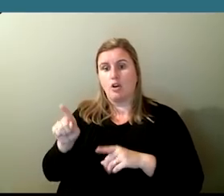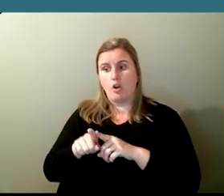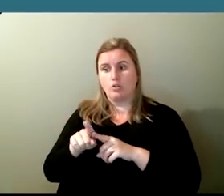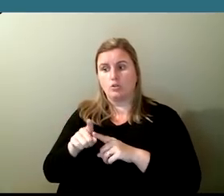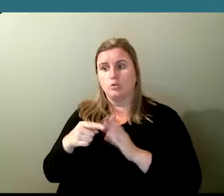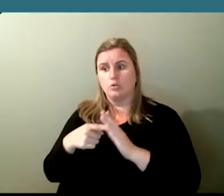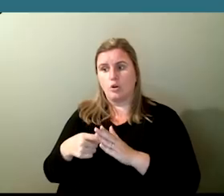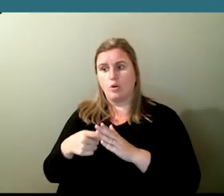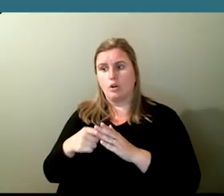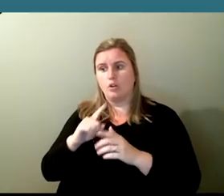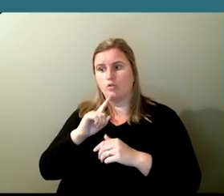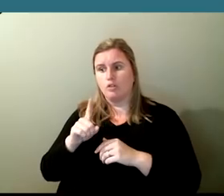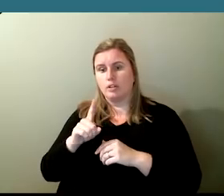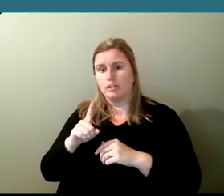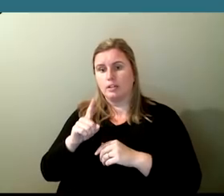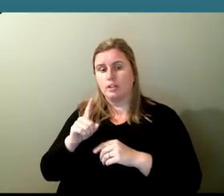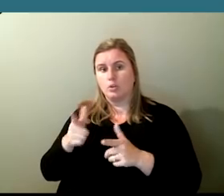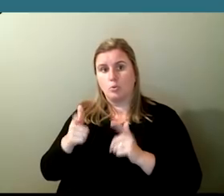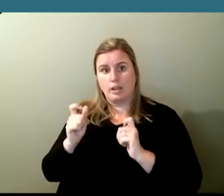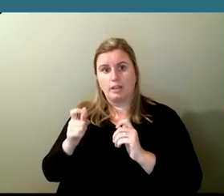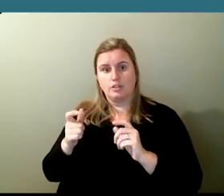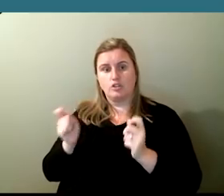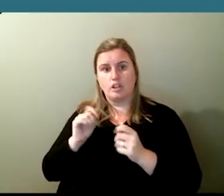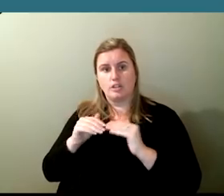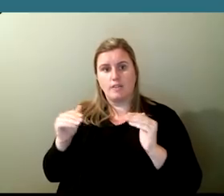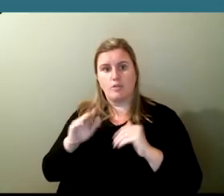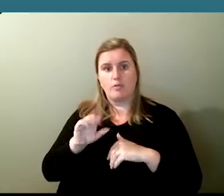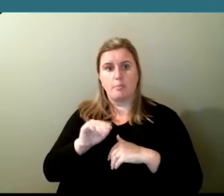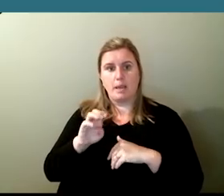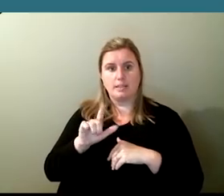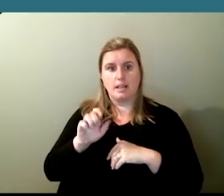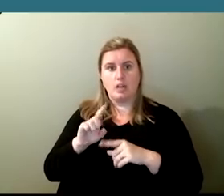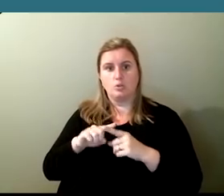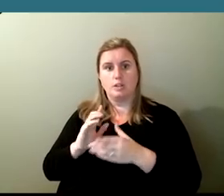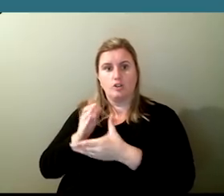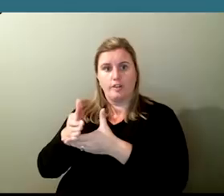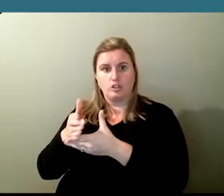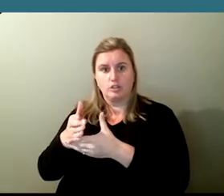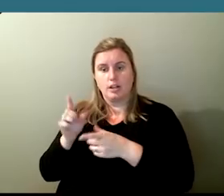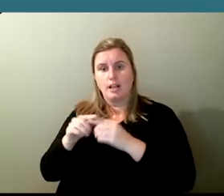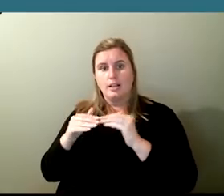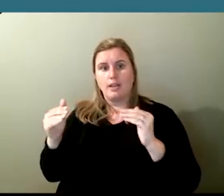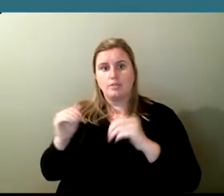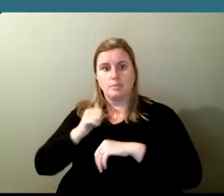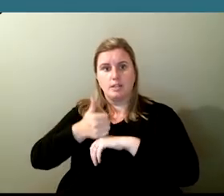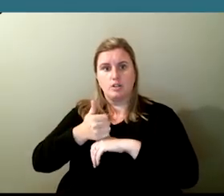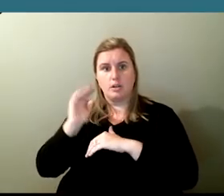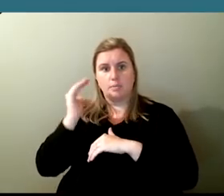a really quick change in level from baseline or intervention, and levels of implementation appear to be